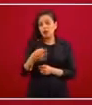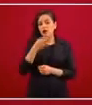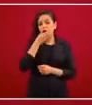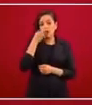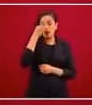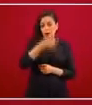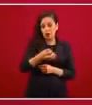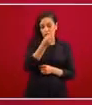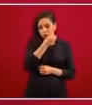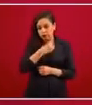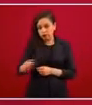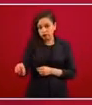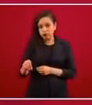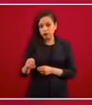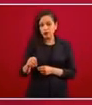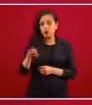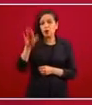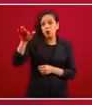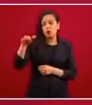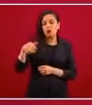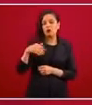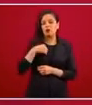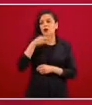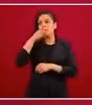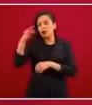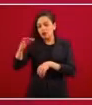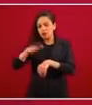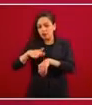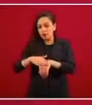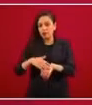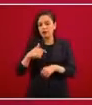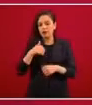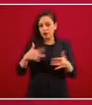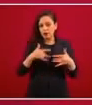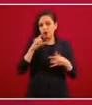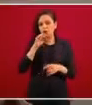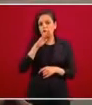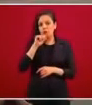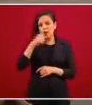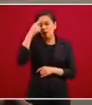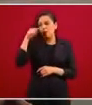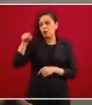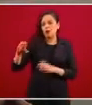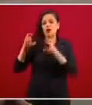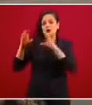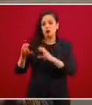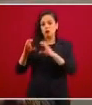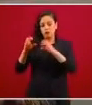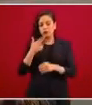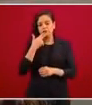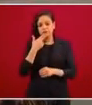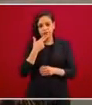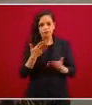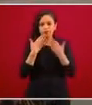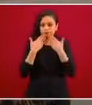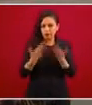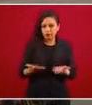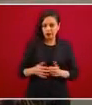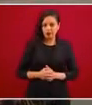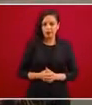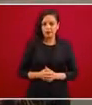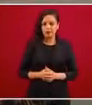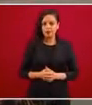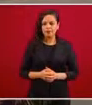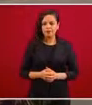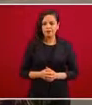symptoms, then they are morally but legally obliged by the law to inform the other person so they